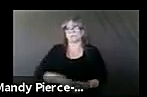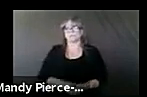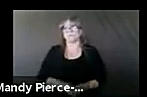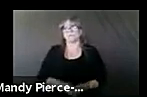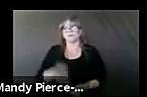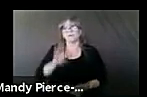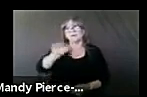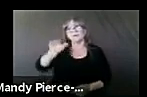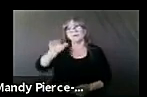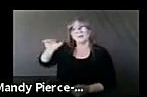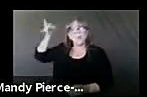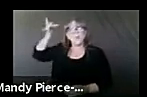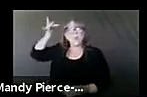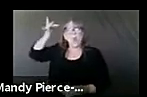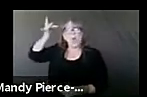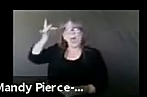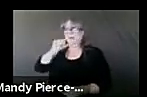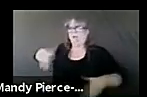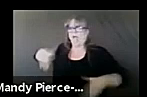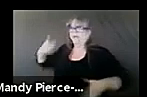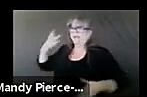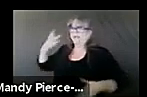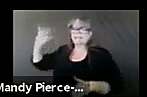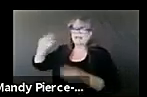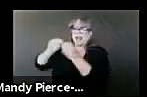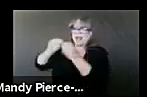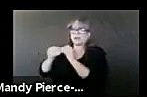hospitals but then were released?